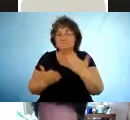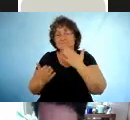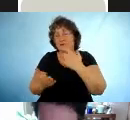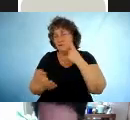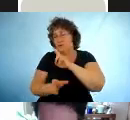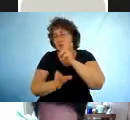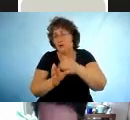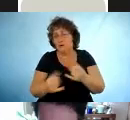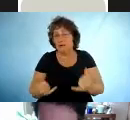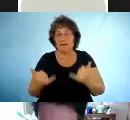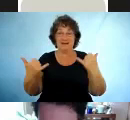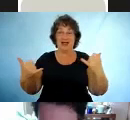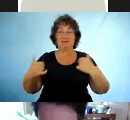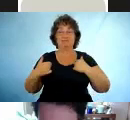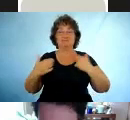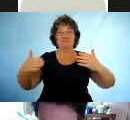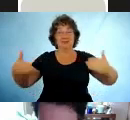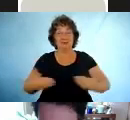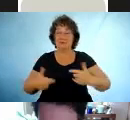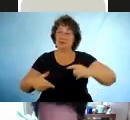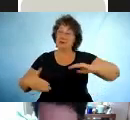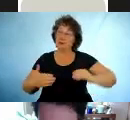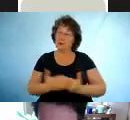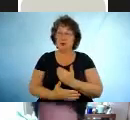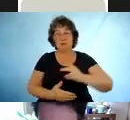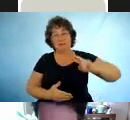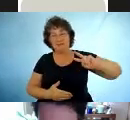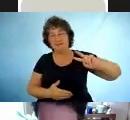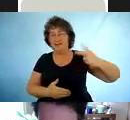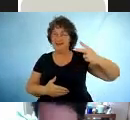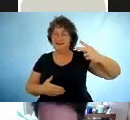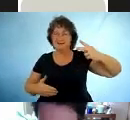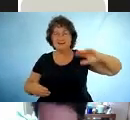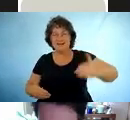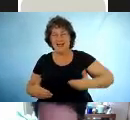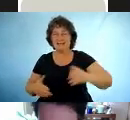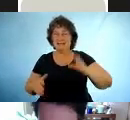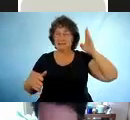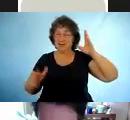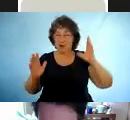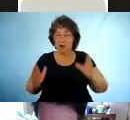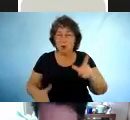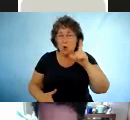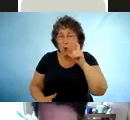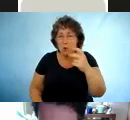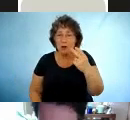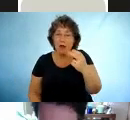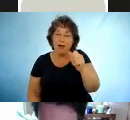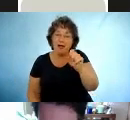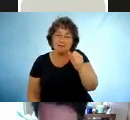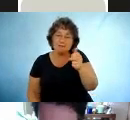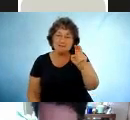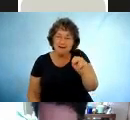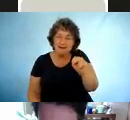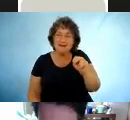my distinct pleasure to introduce our second guest speaker, Hassan Davis. And I'm just so excited